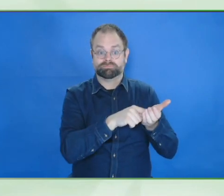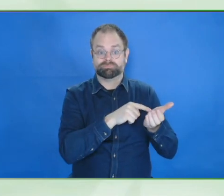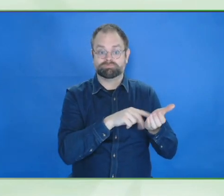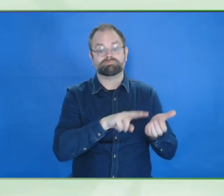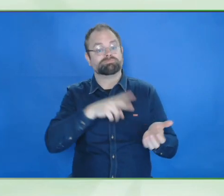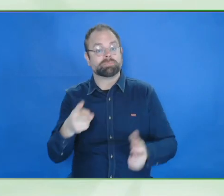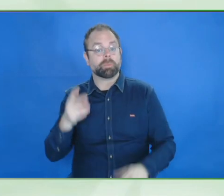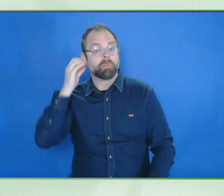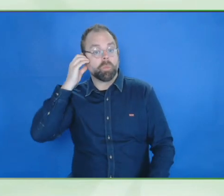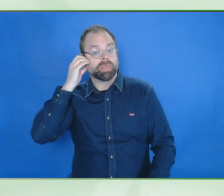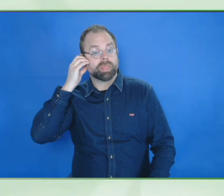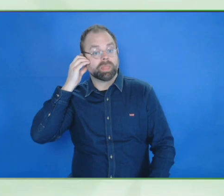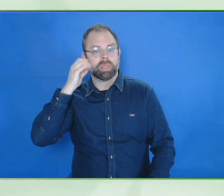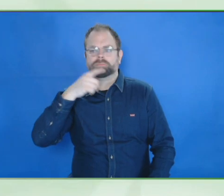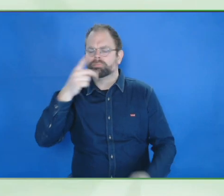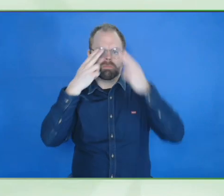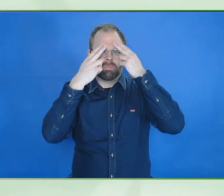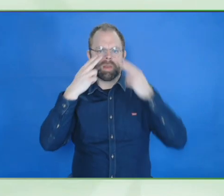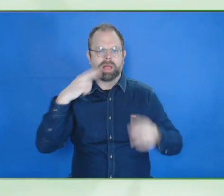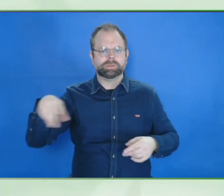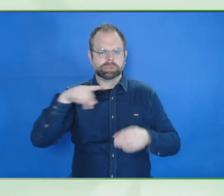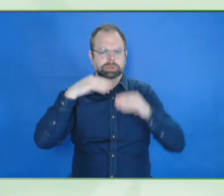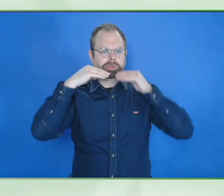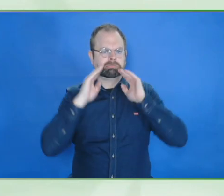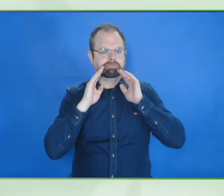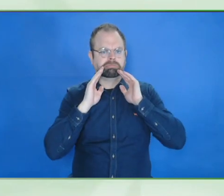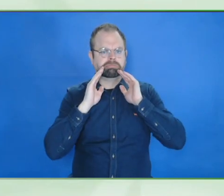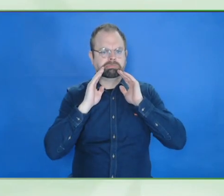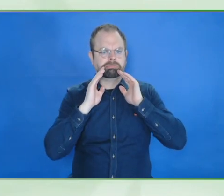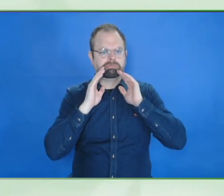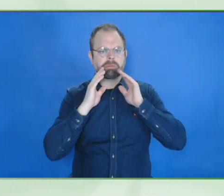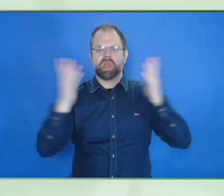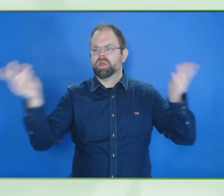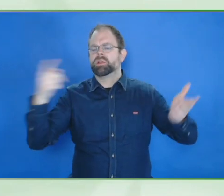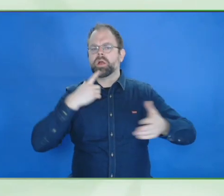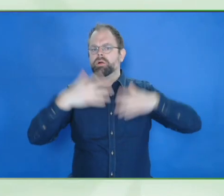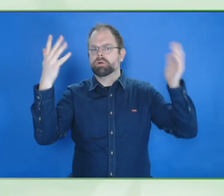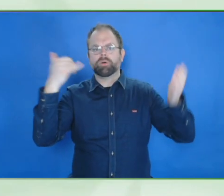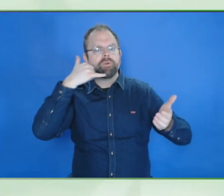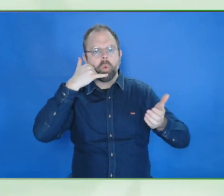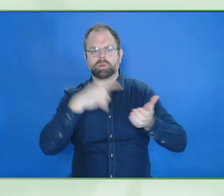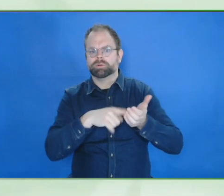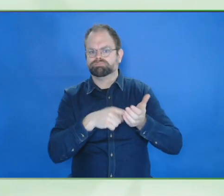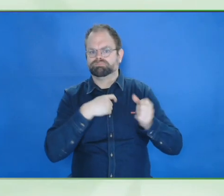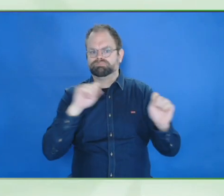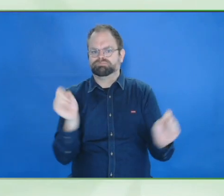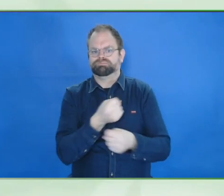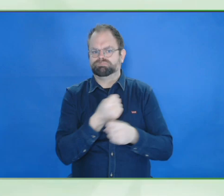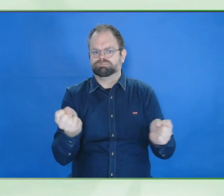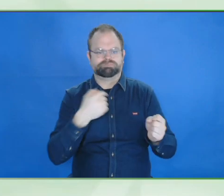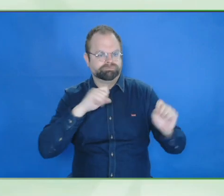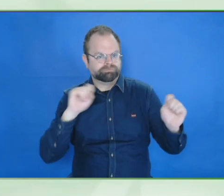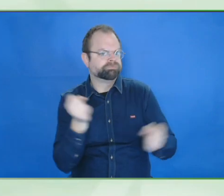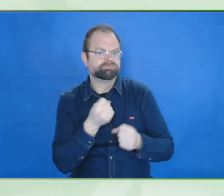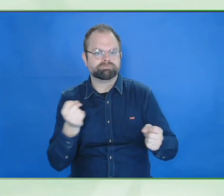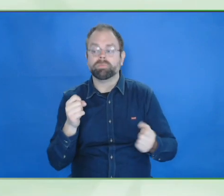have smartphone as one of the most important assistive technologies for persons with disabilities,